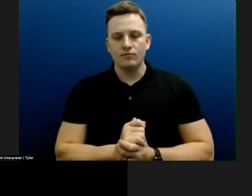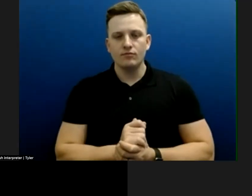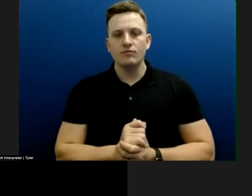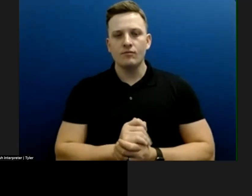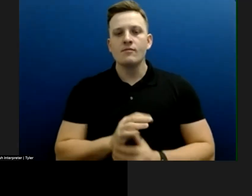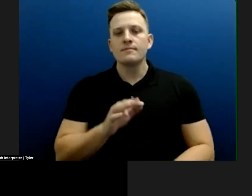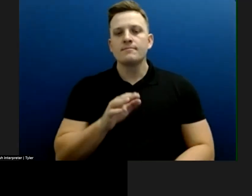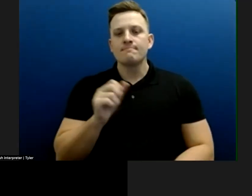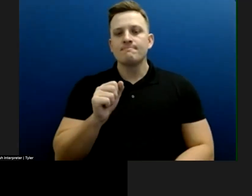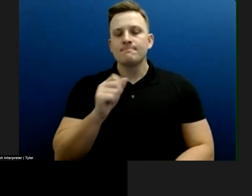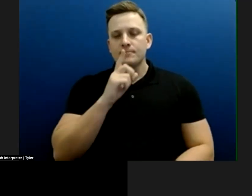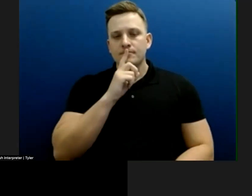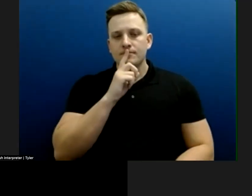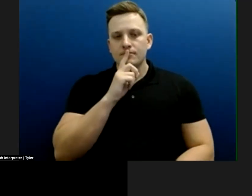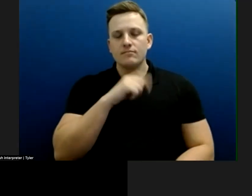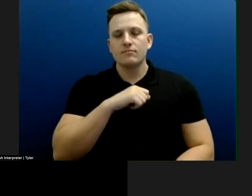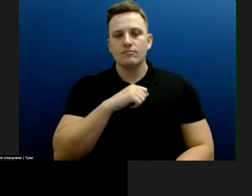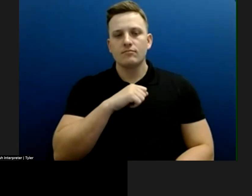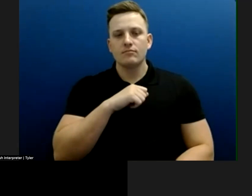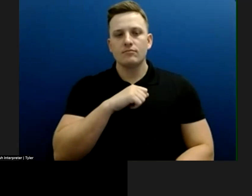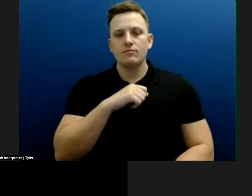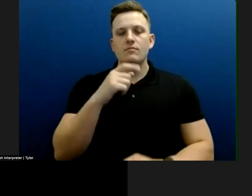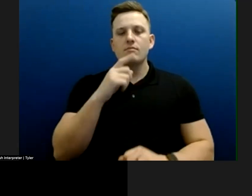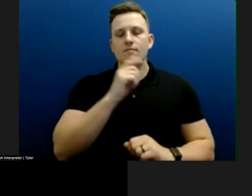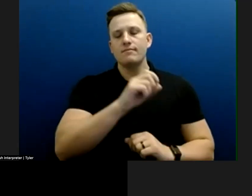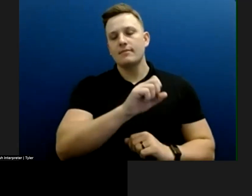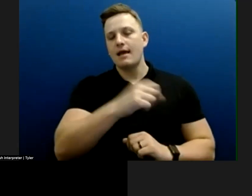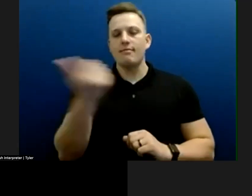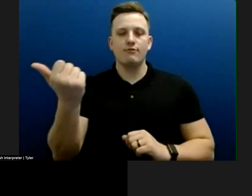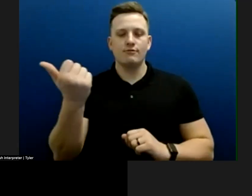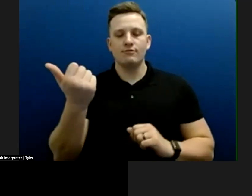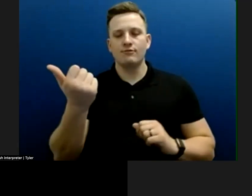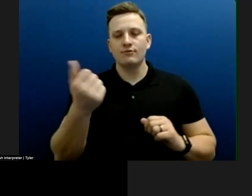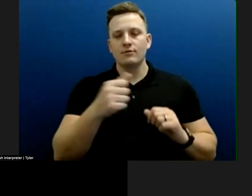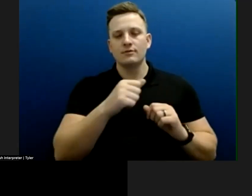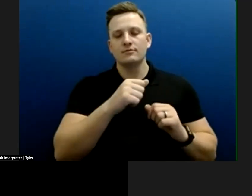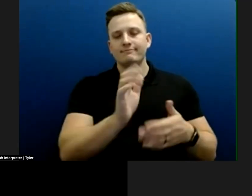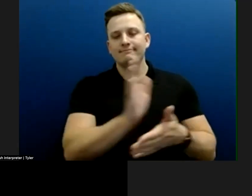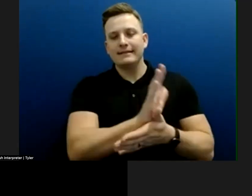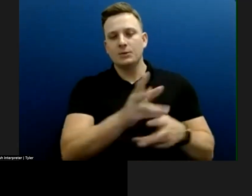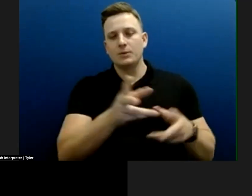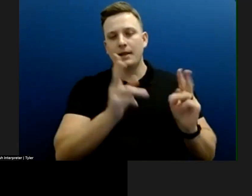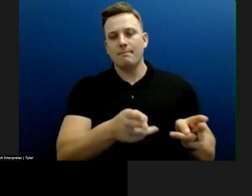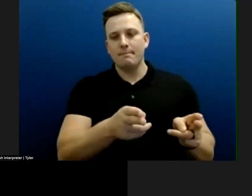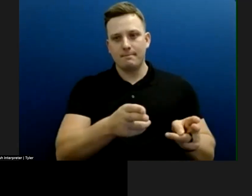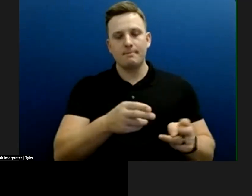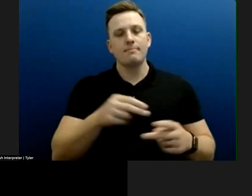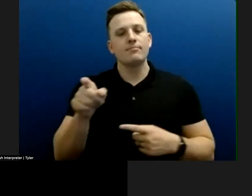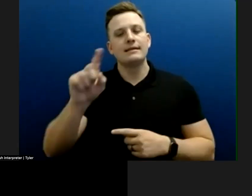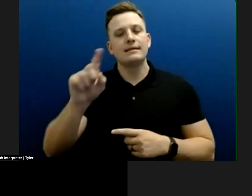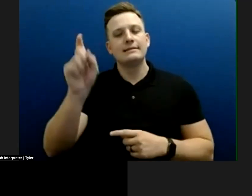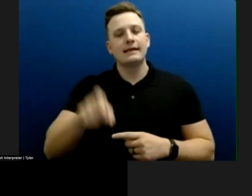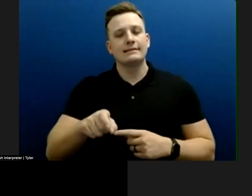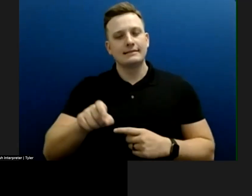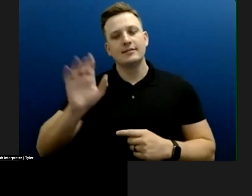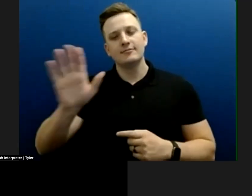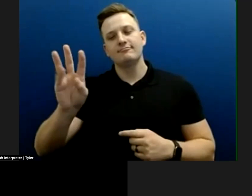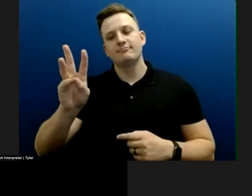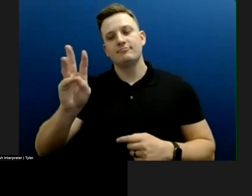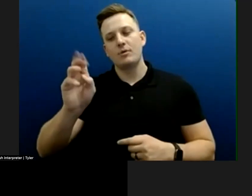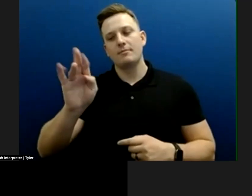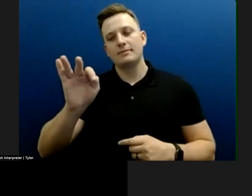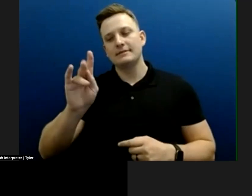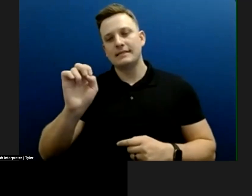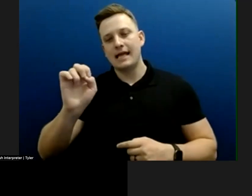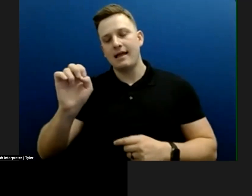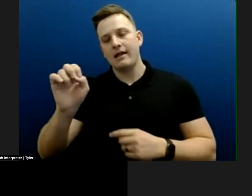Yeah, I'm going to show just another clip that comes from the Texas website, where